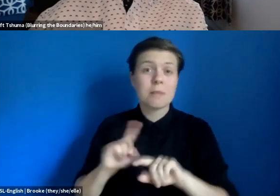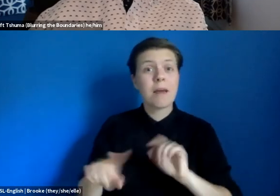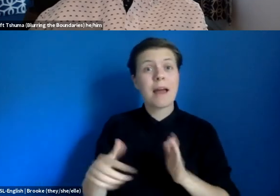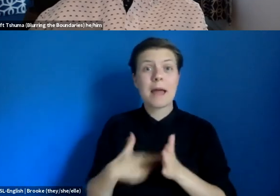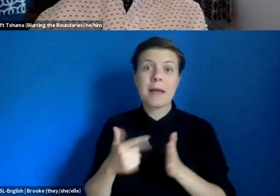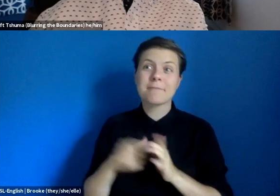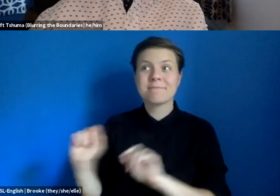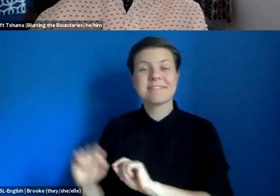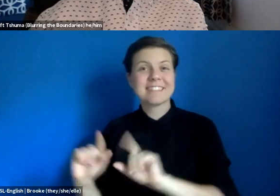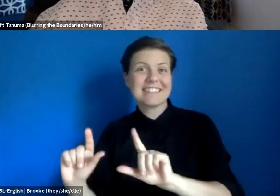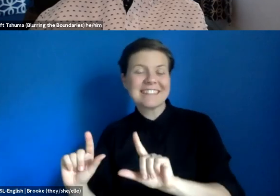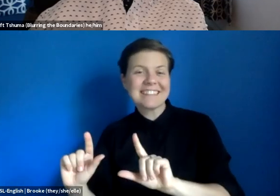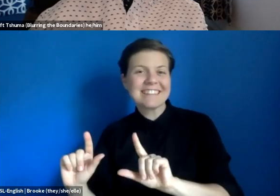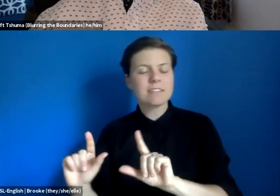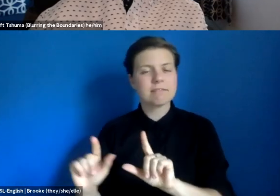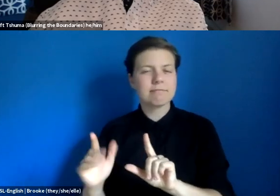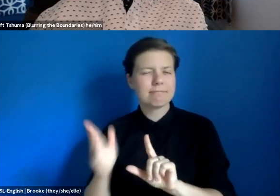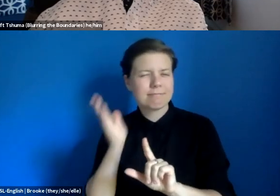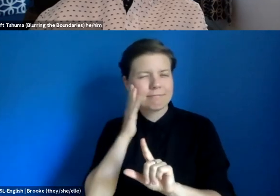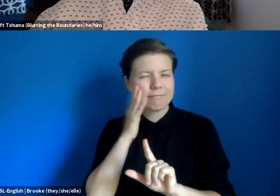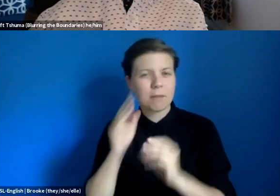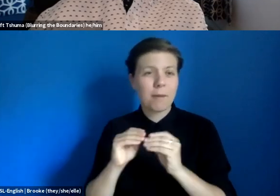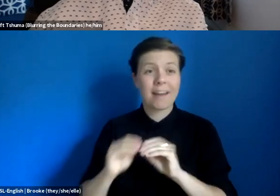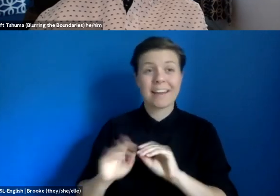if it's not followed up on. But